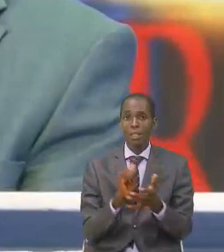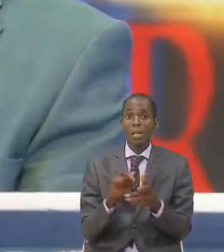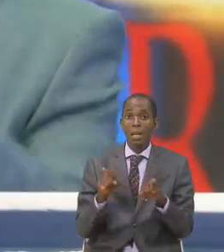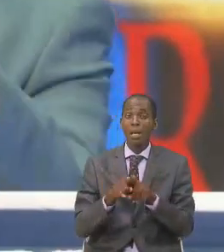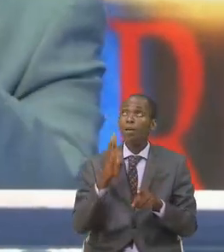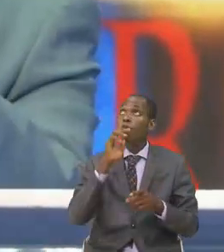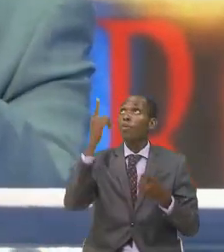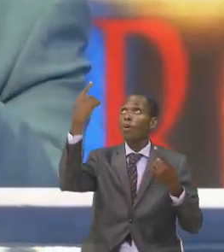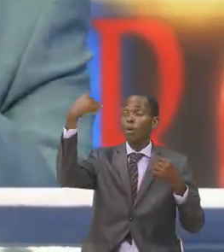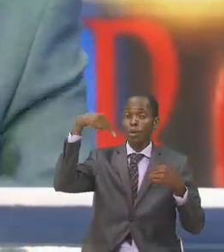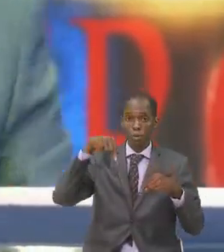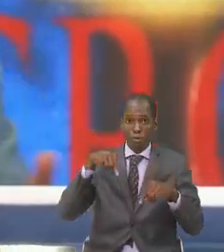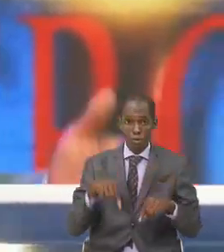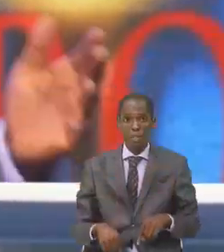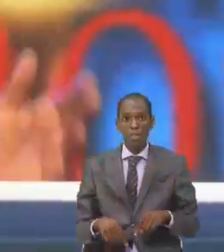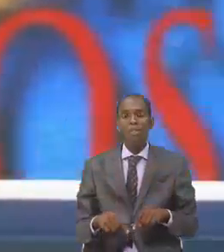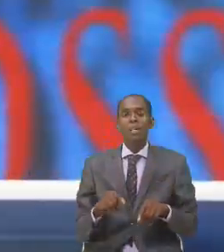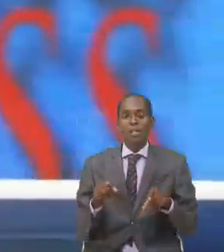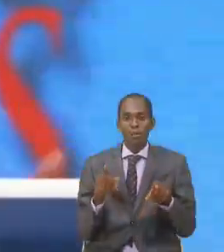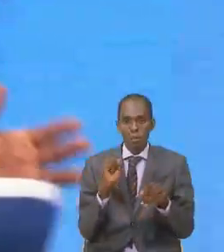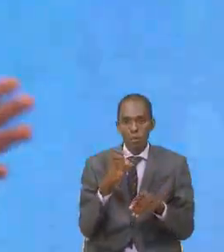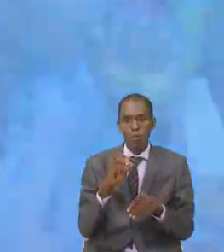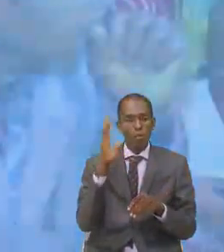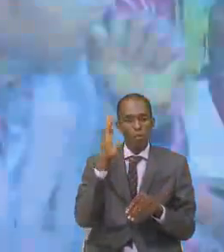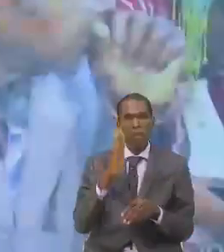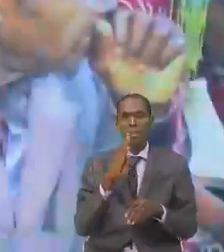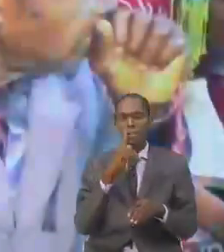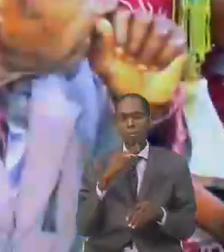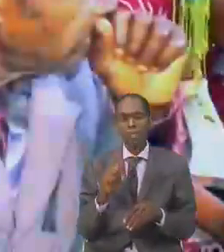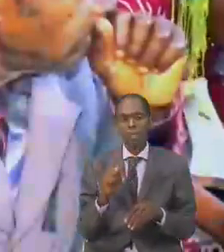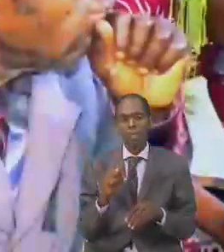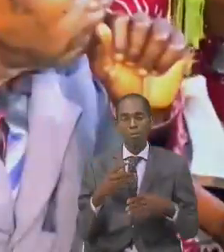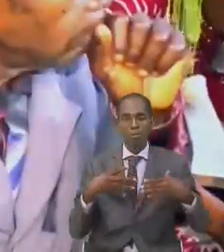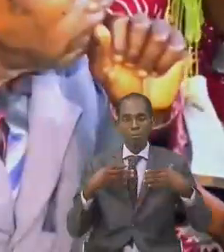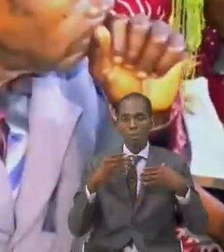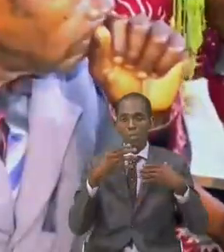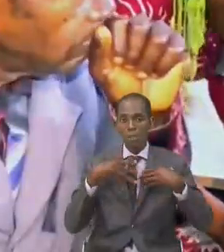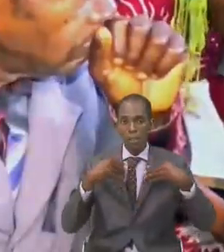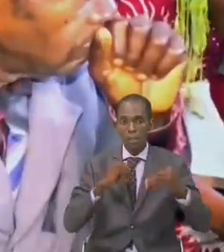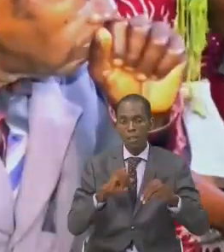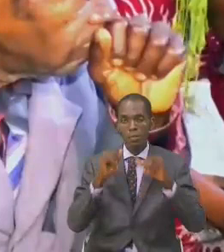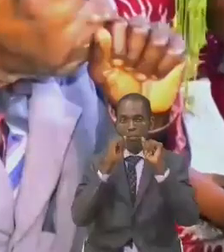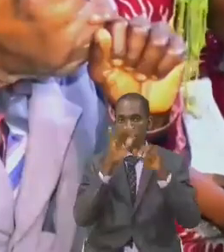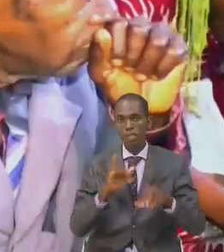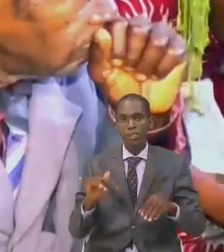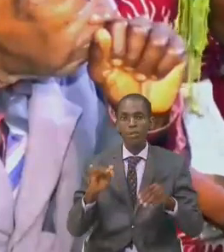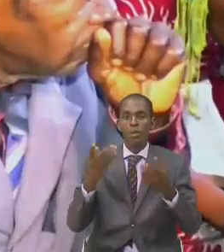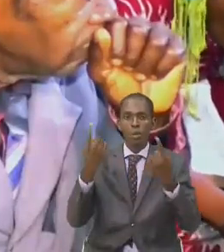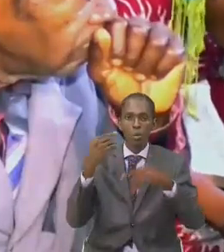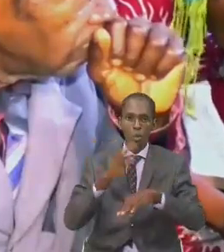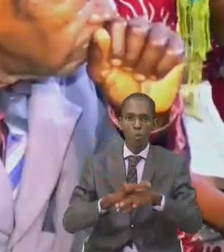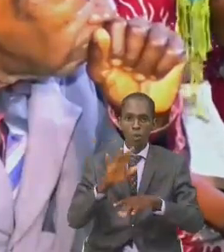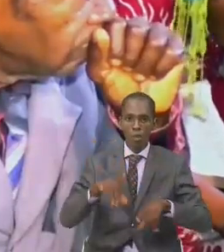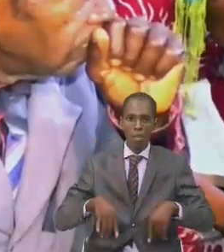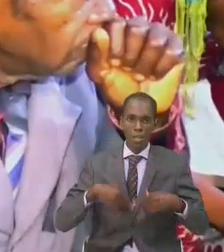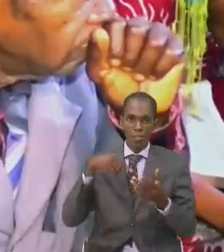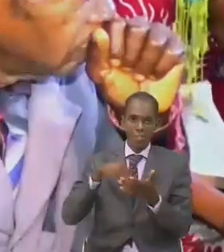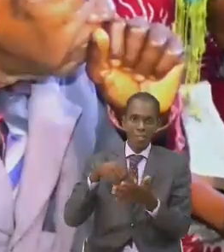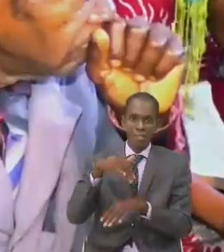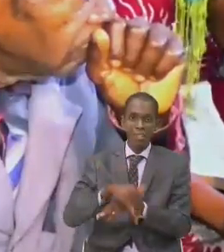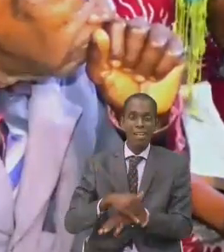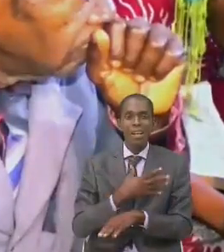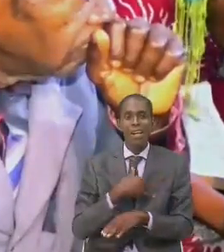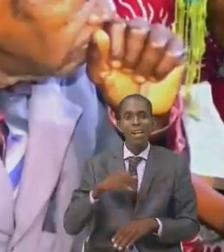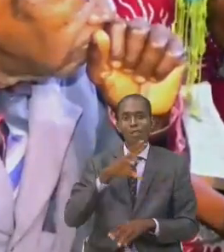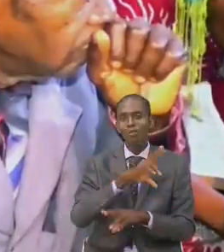are coming from? Nobody. And as the rain comes now, so the blessing of salvation, of healing, of deliverance, of redemption